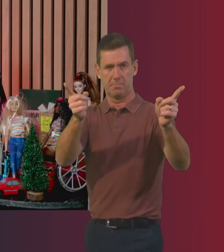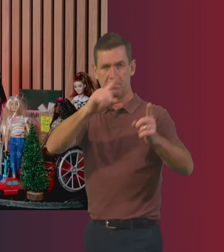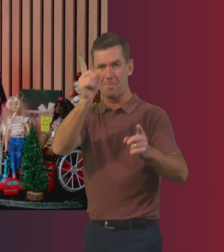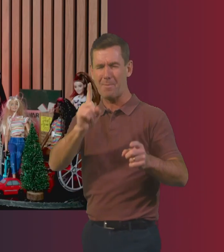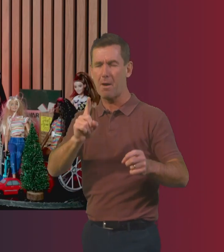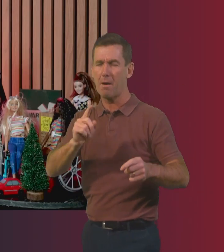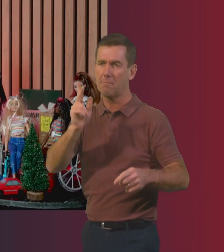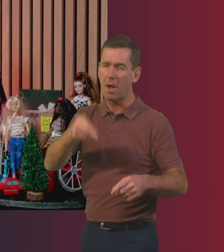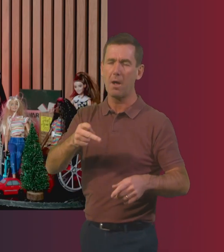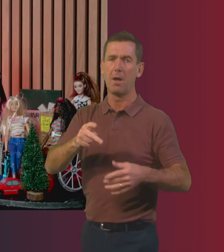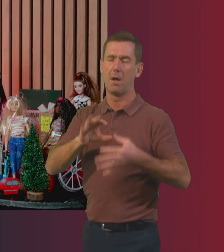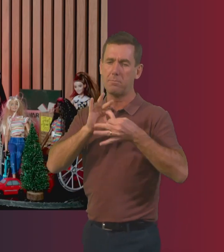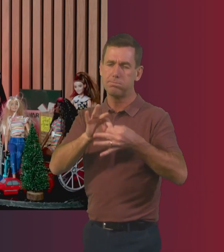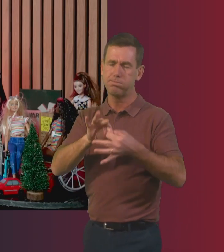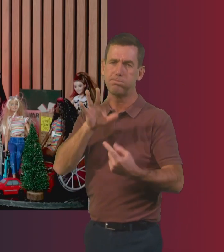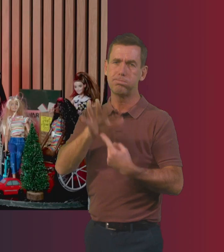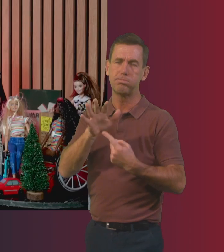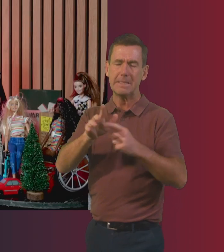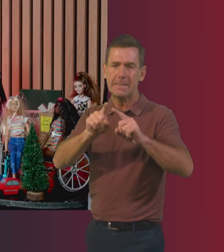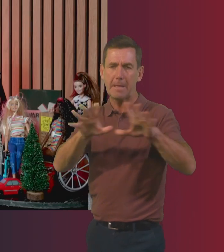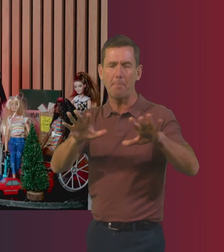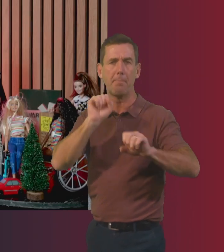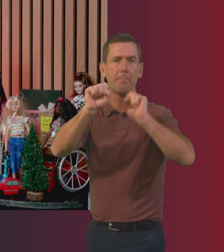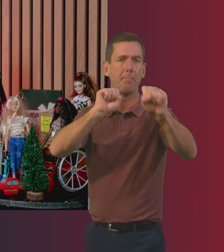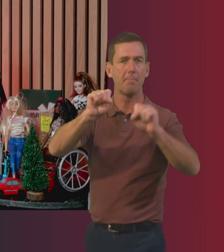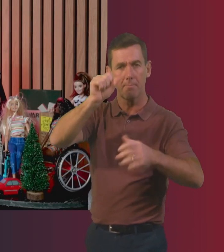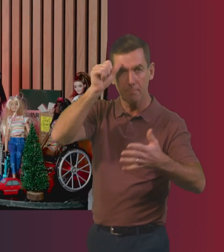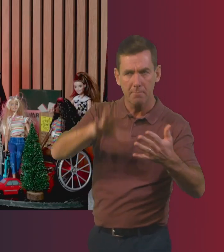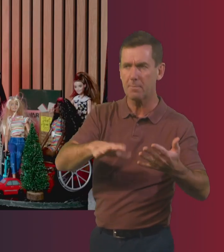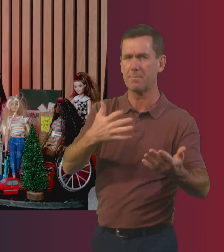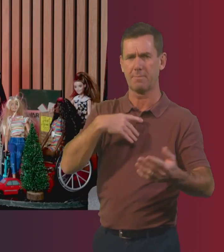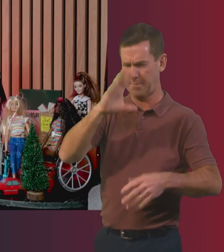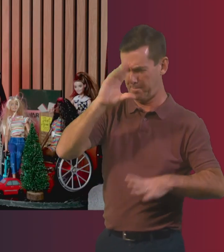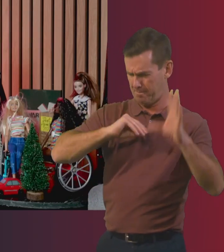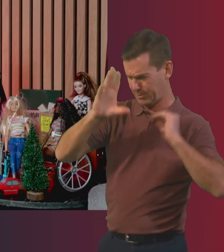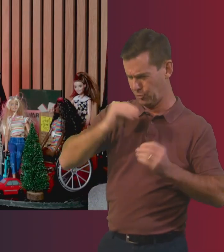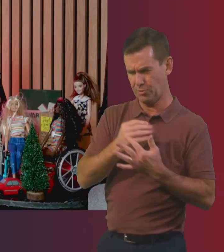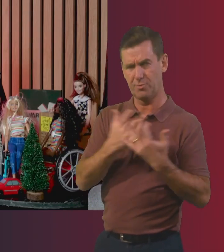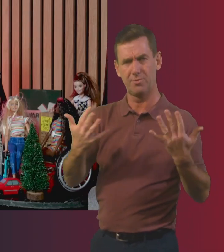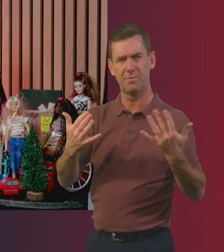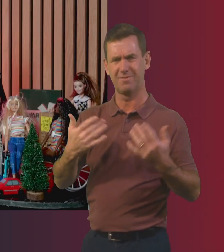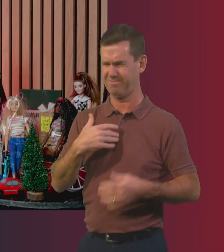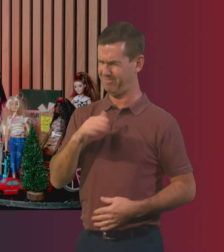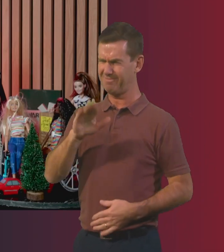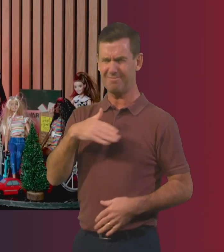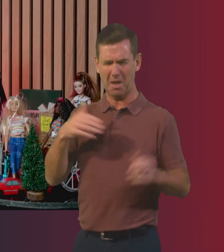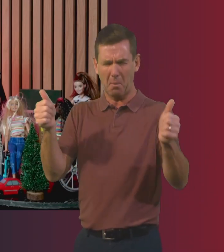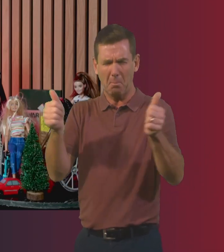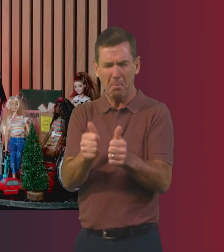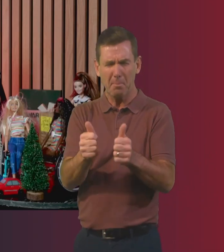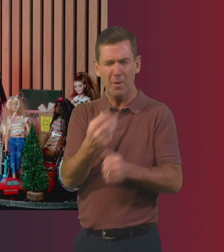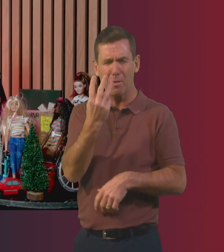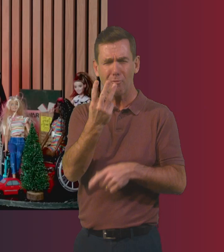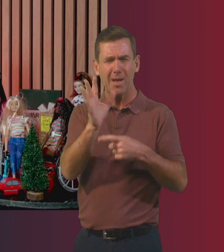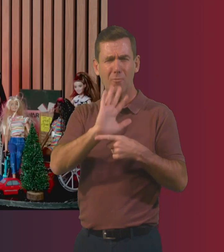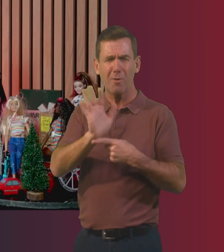to resonate with so many people. I've been inundated with a lot of messages. A lot of people going, what? There's only 3 episodes? There needs to be